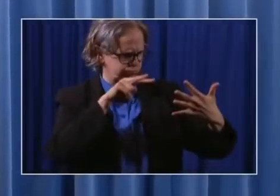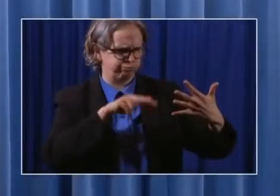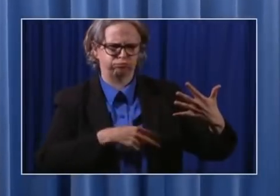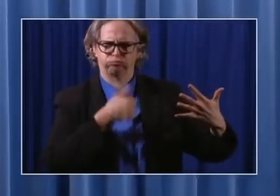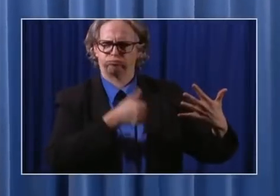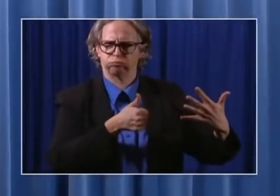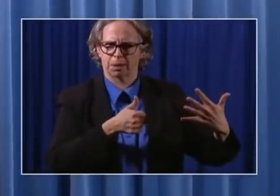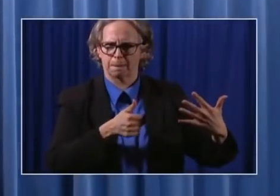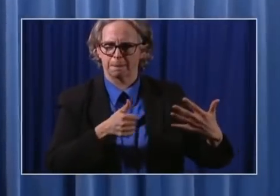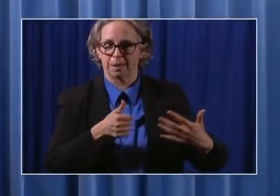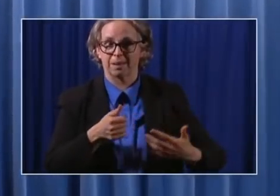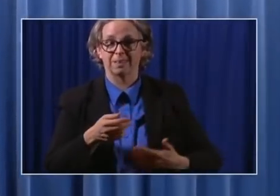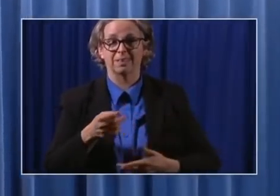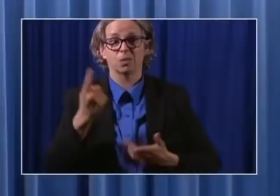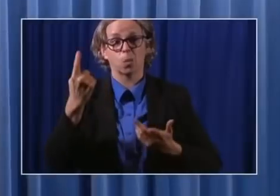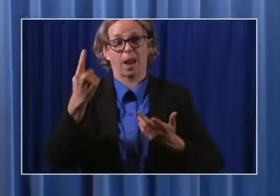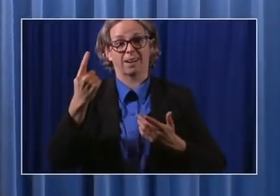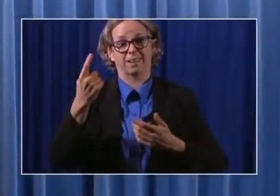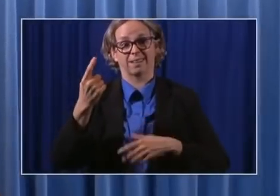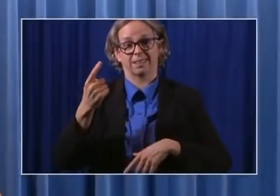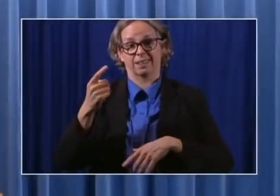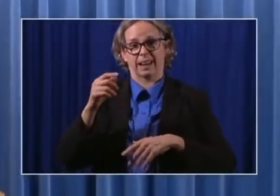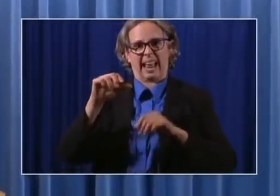charge, Michelle Turo.